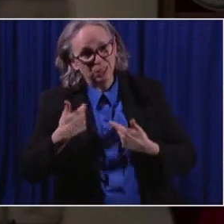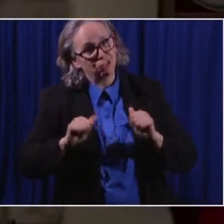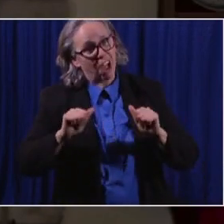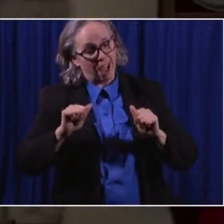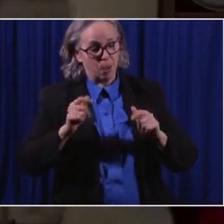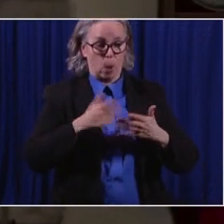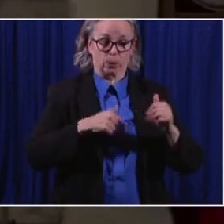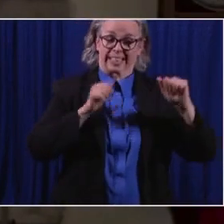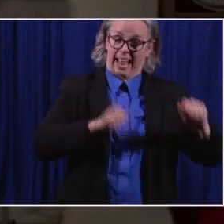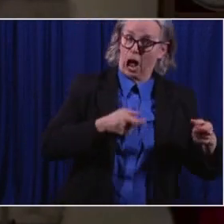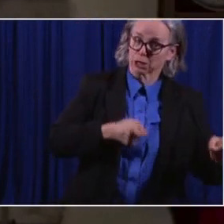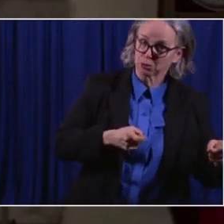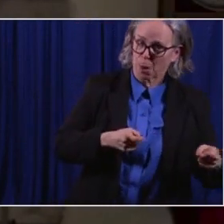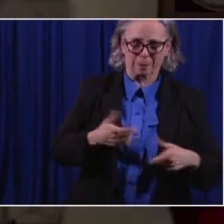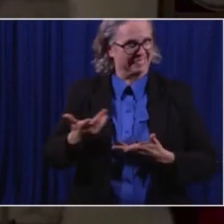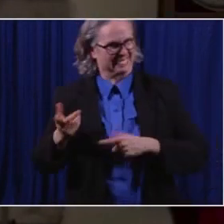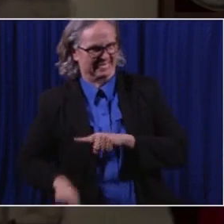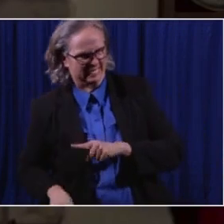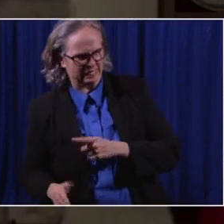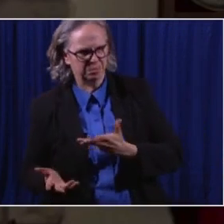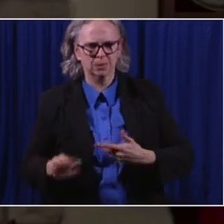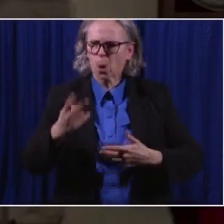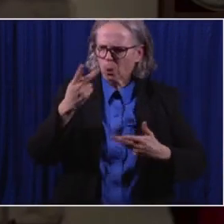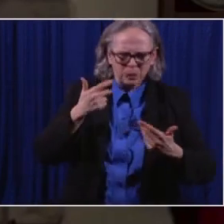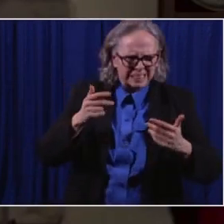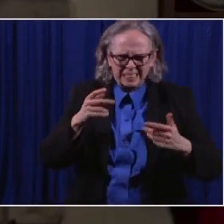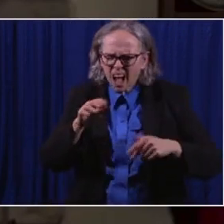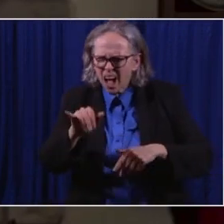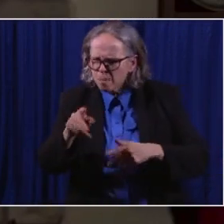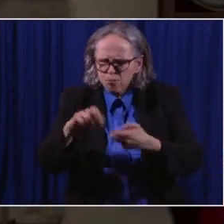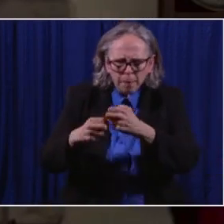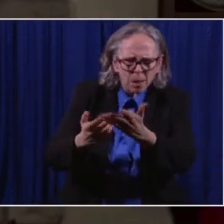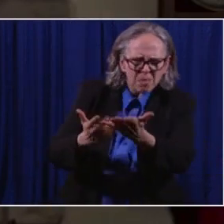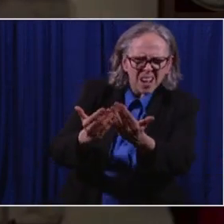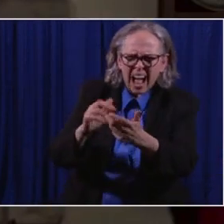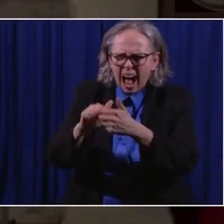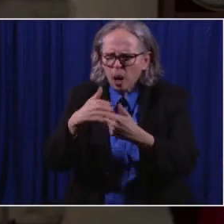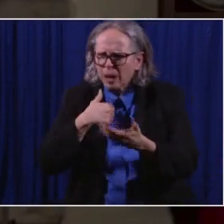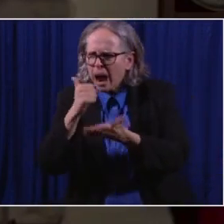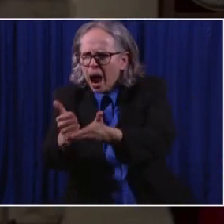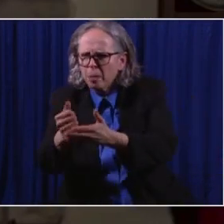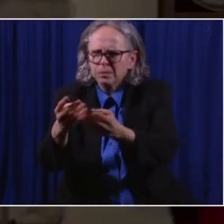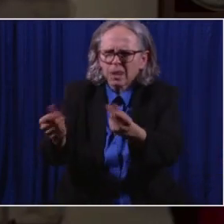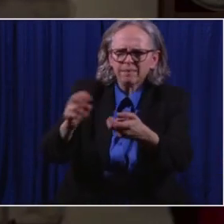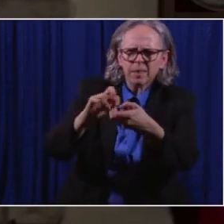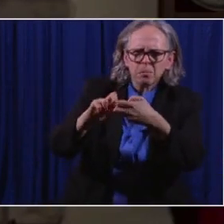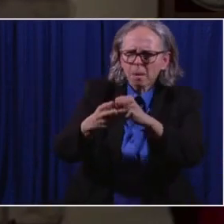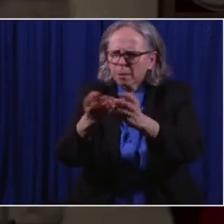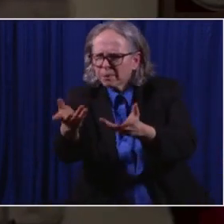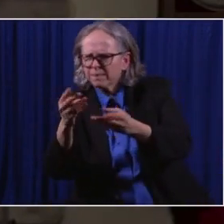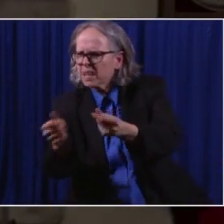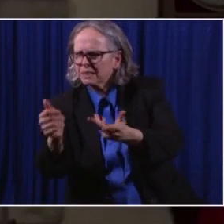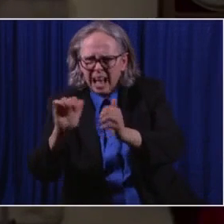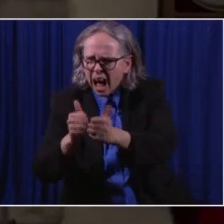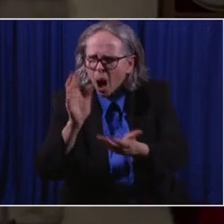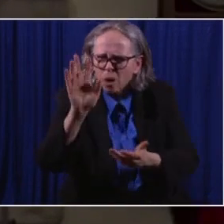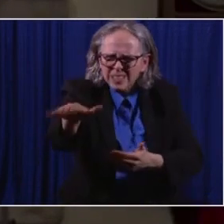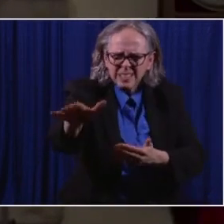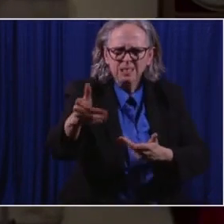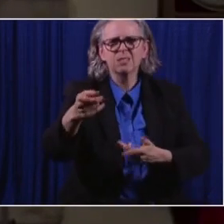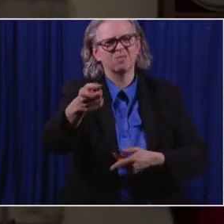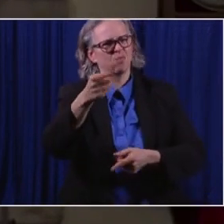keep trying to see where there are problems and try to get help for those problems. But you're right, the data you're